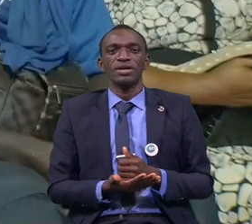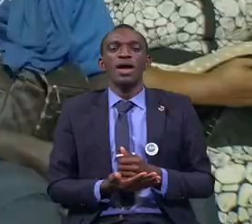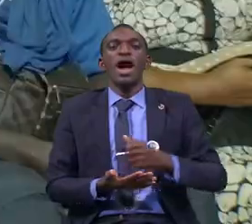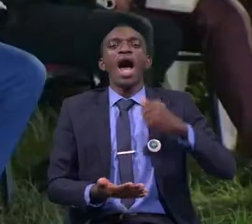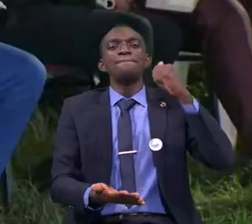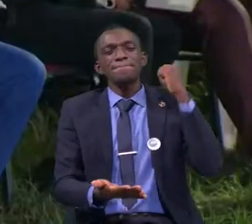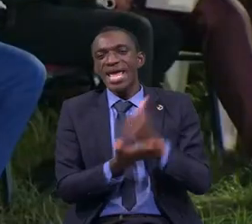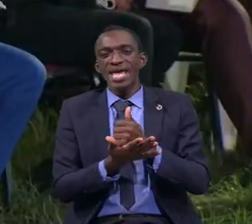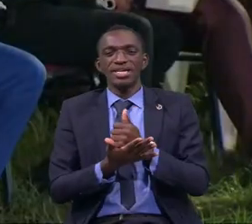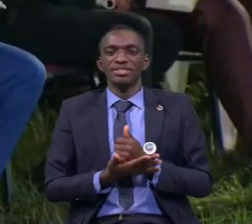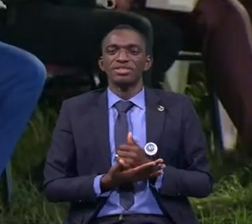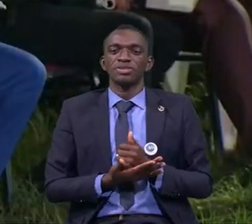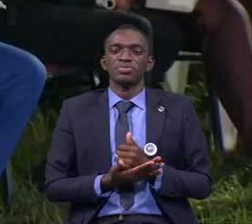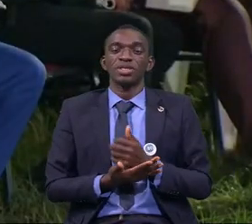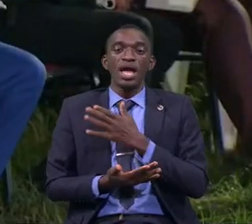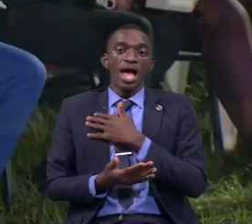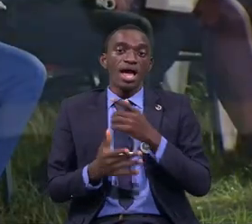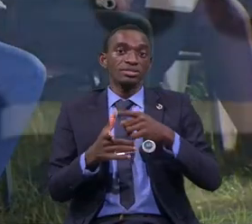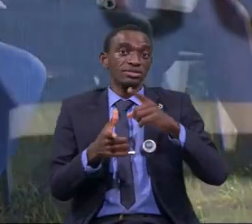Amen.